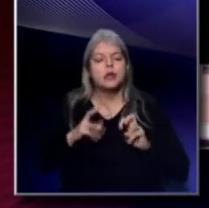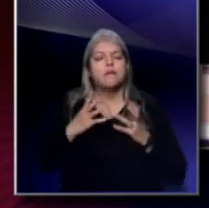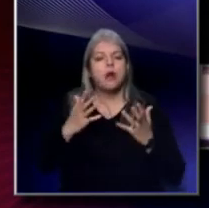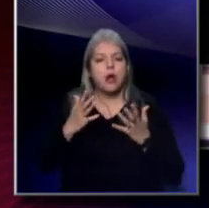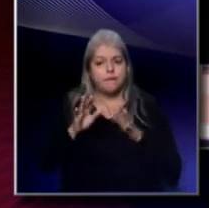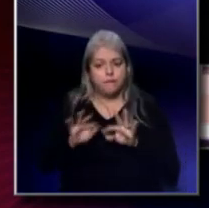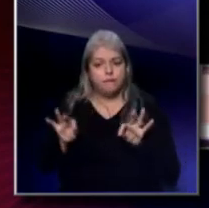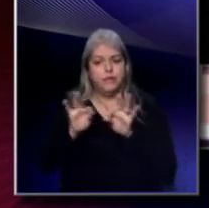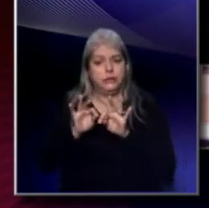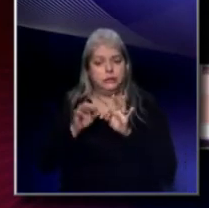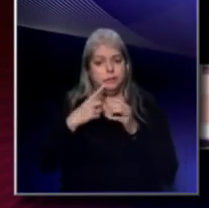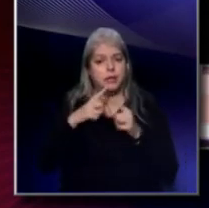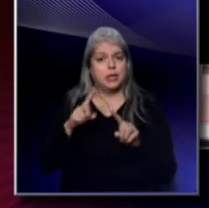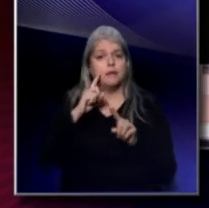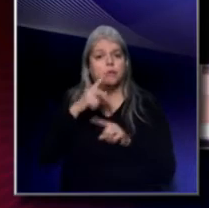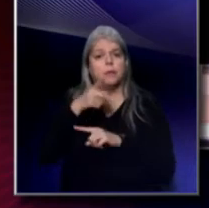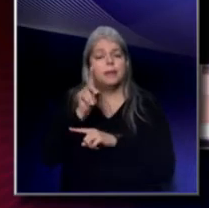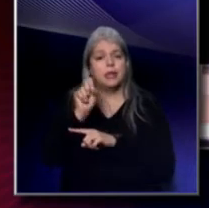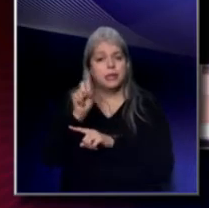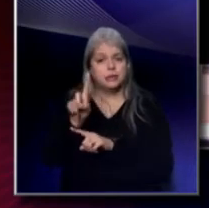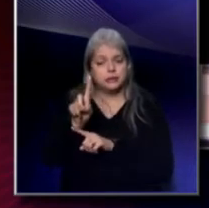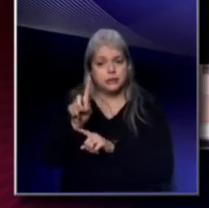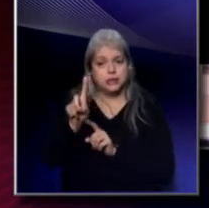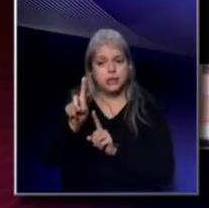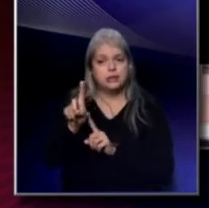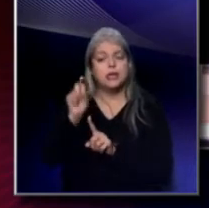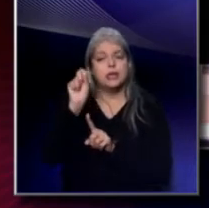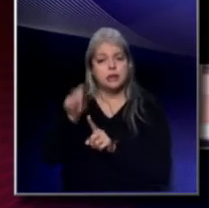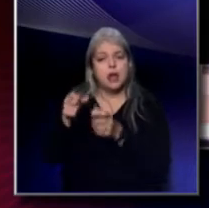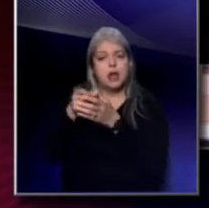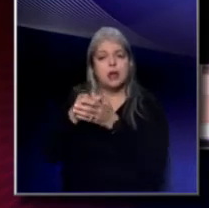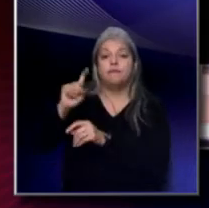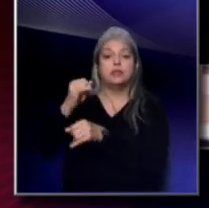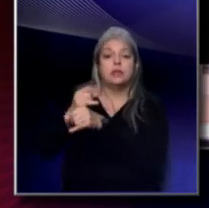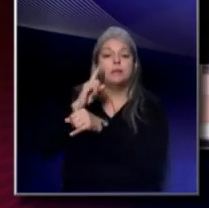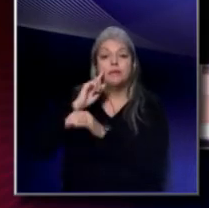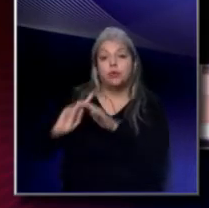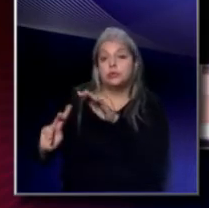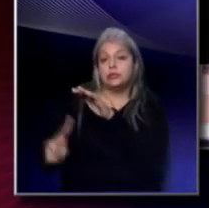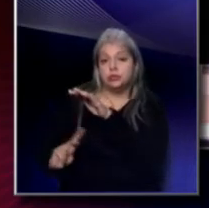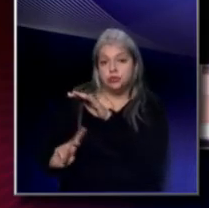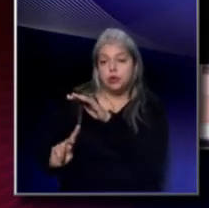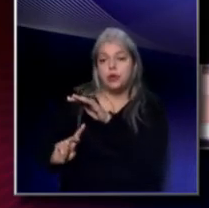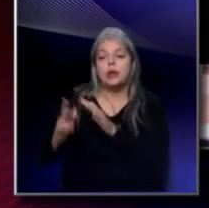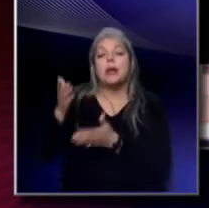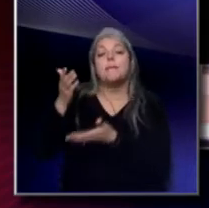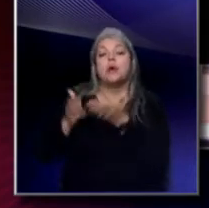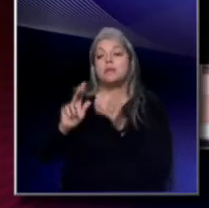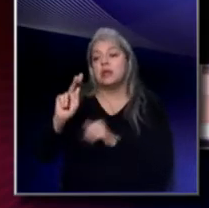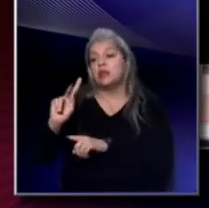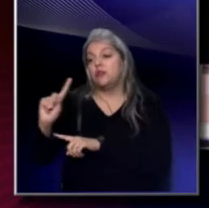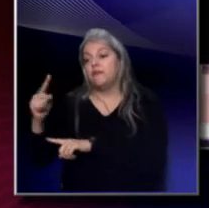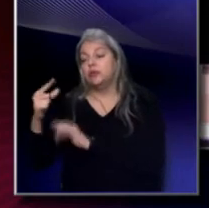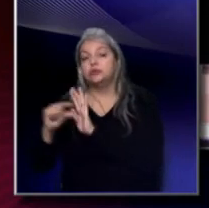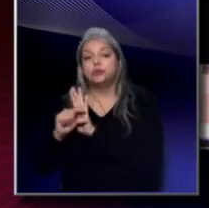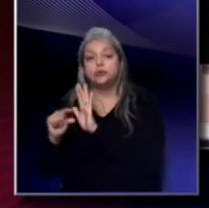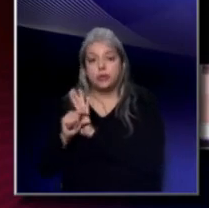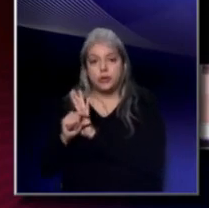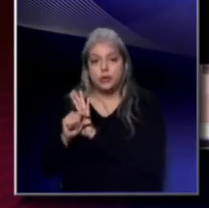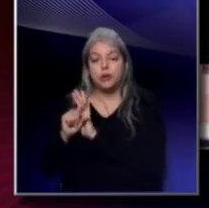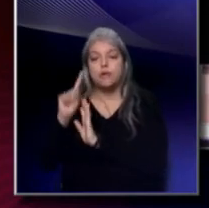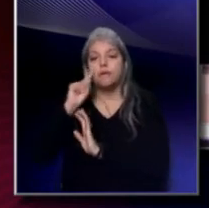for PDSD to expand an LSL and possibly kindergarten and first grade